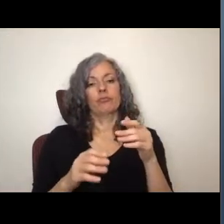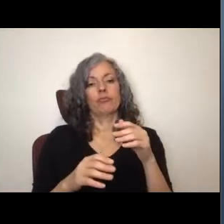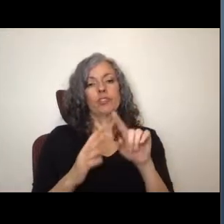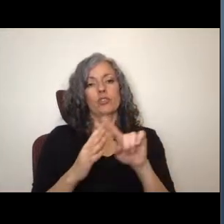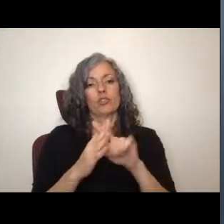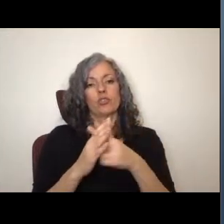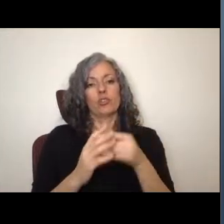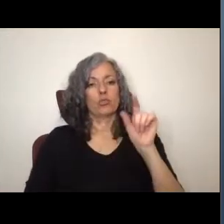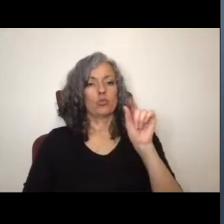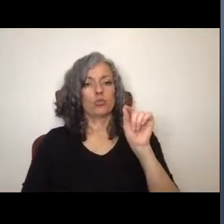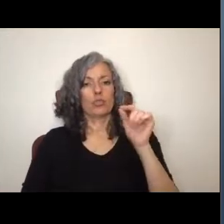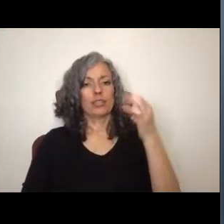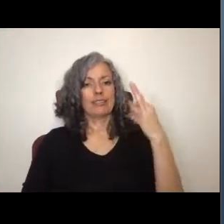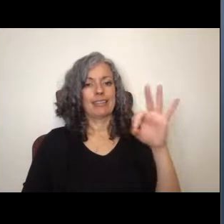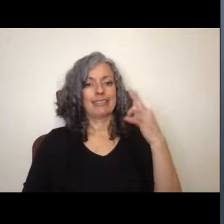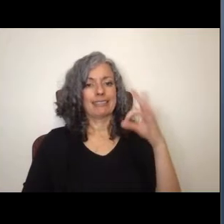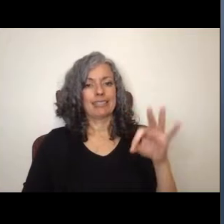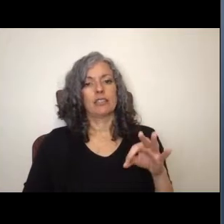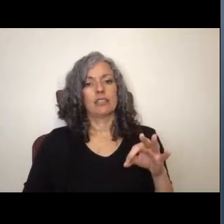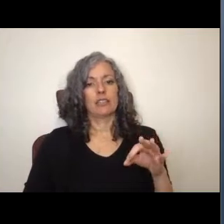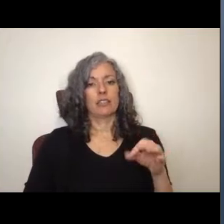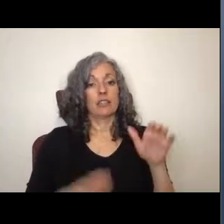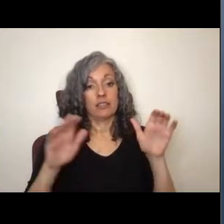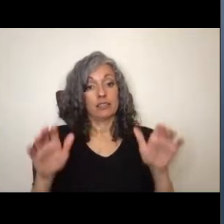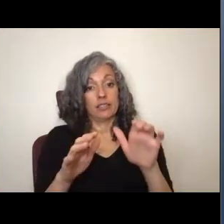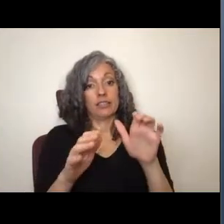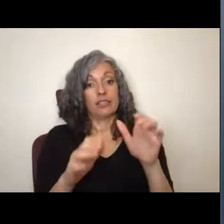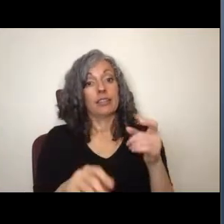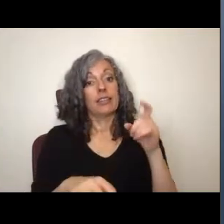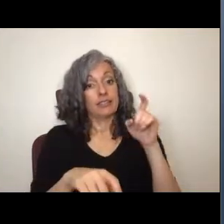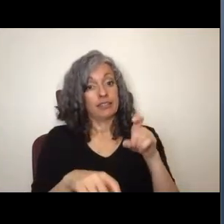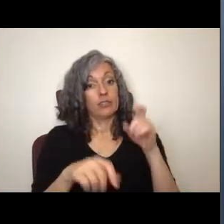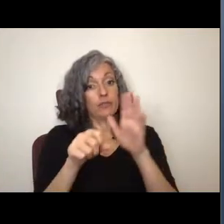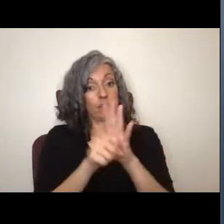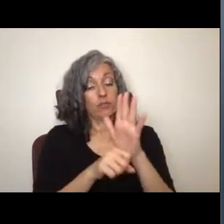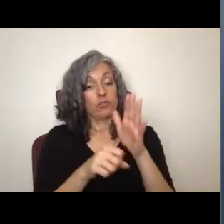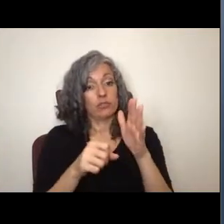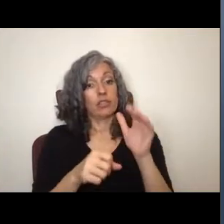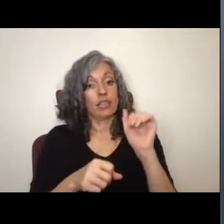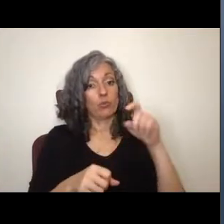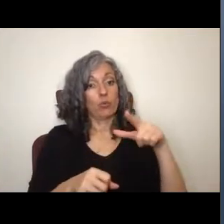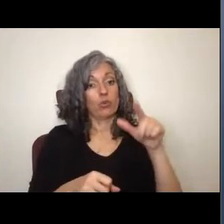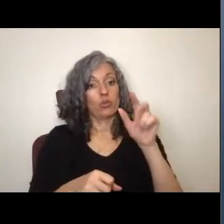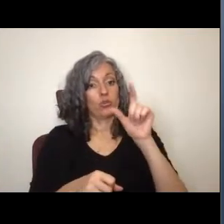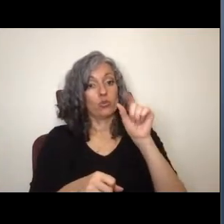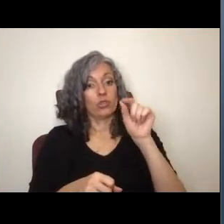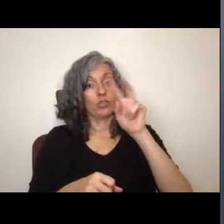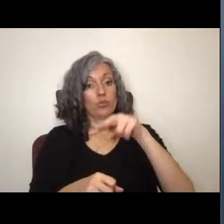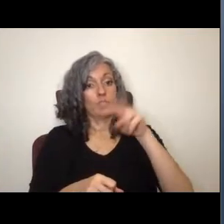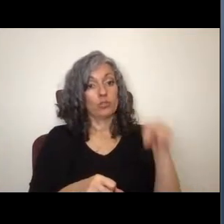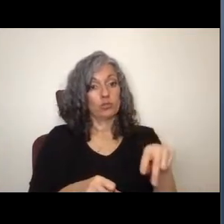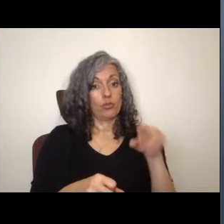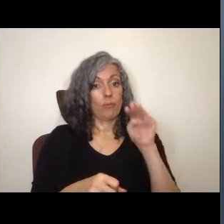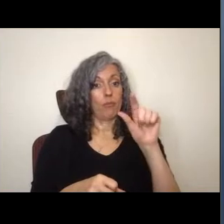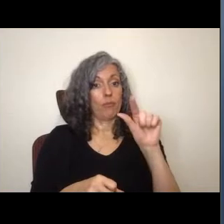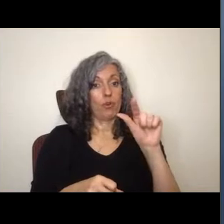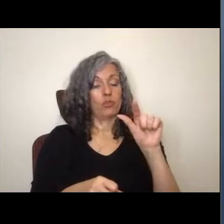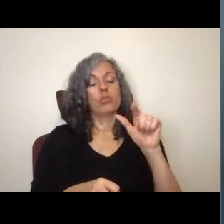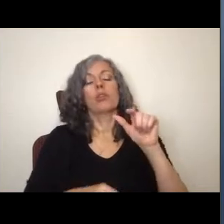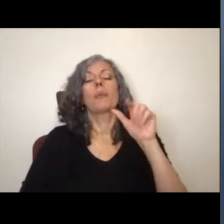the program activities needed to be completed by April 2022. In March 2021, the city